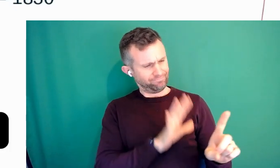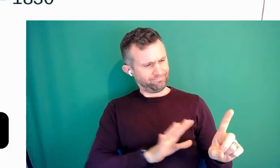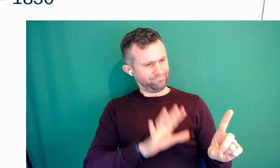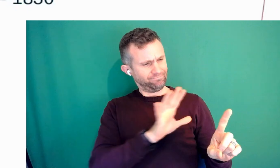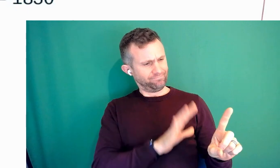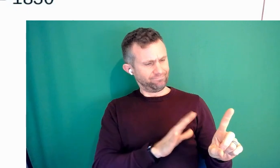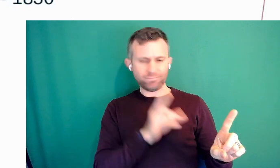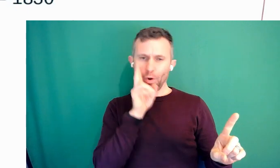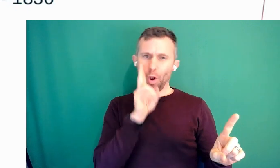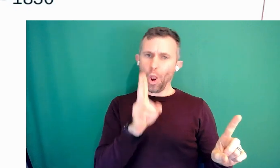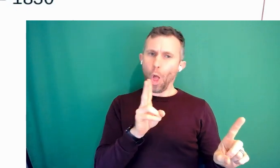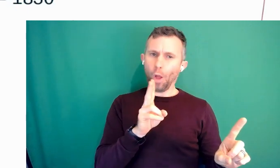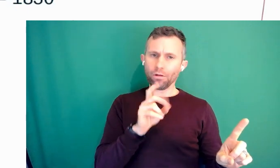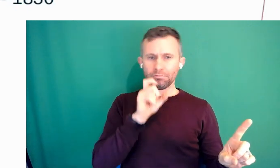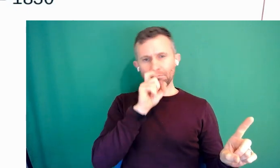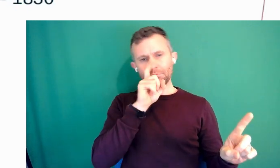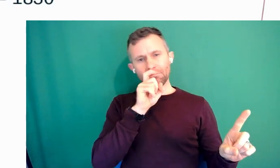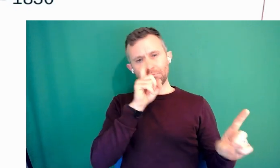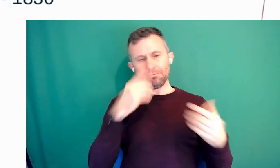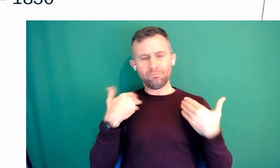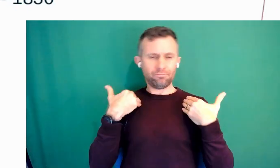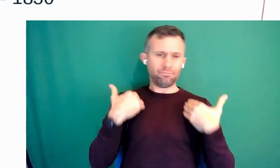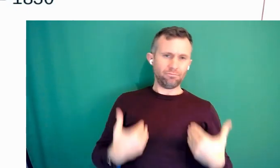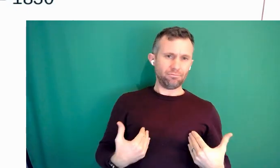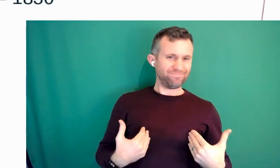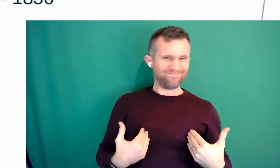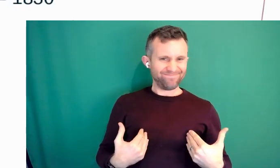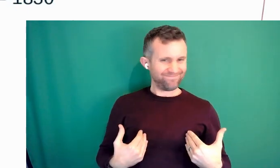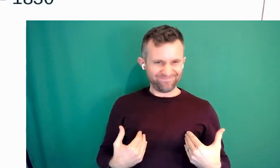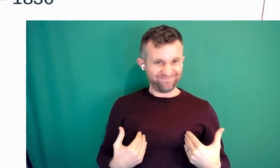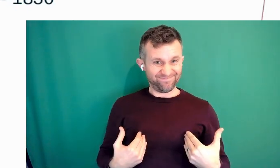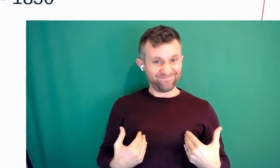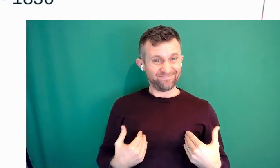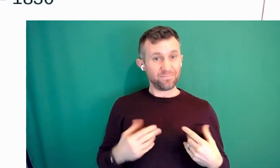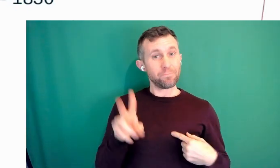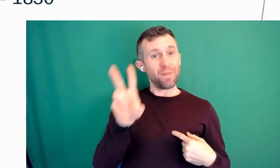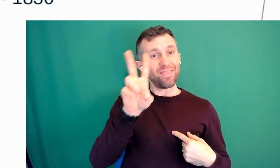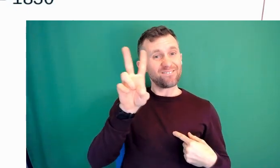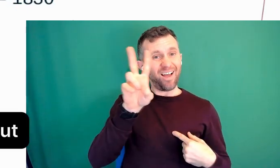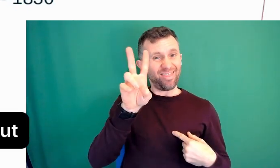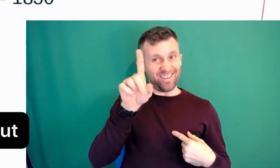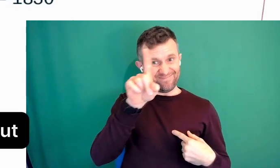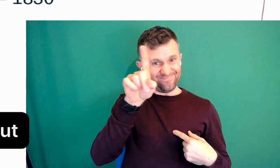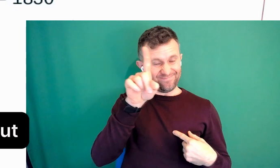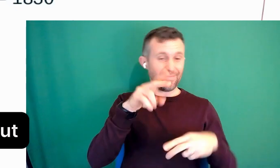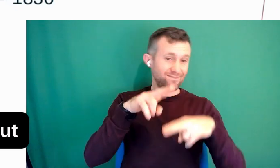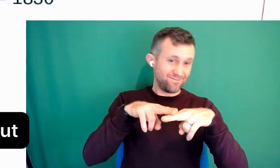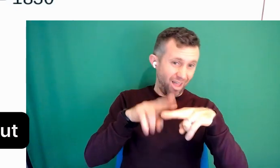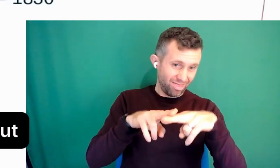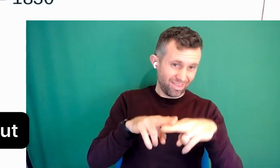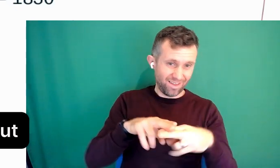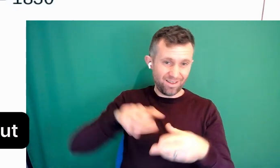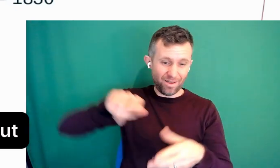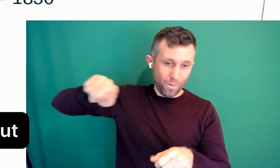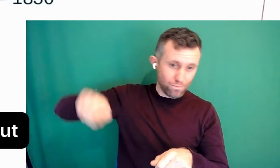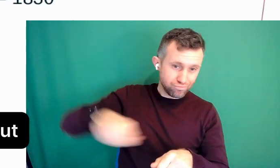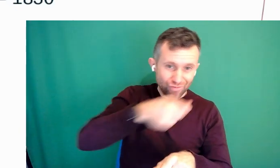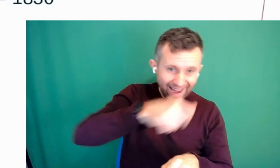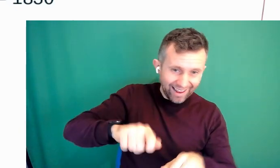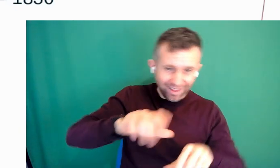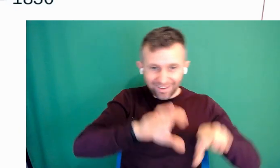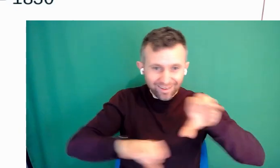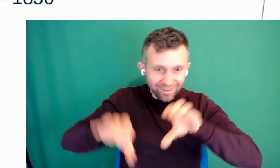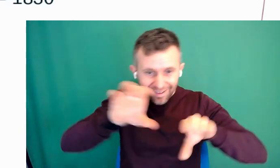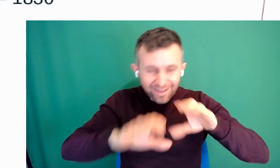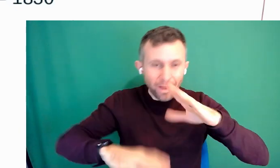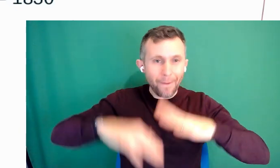Academy for free to study architecture. While Soane was studying, he entered lots of competitions to try and stand out from the